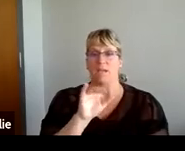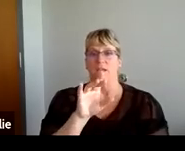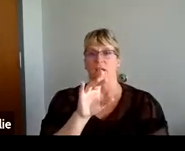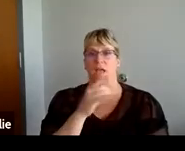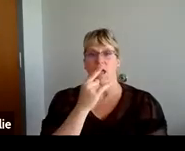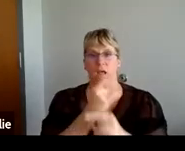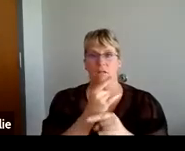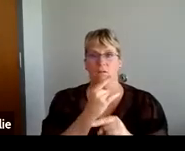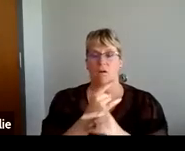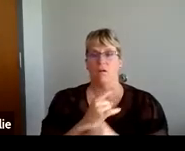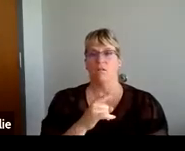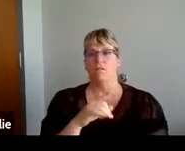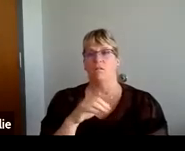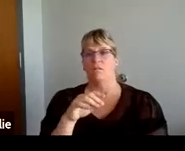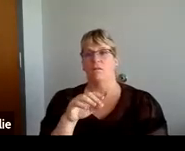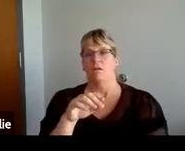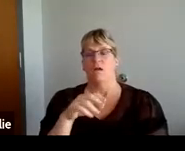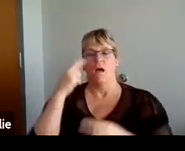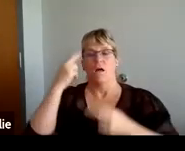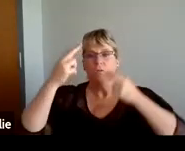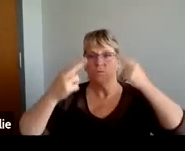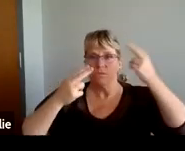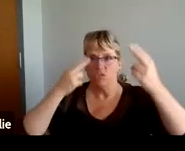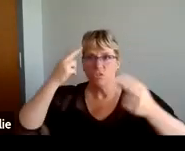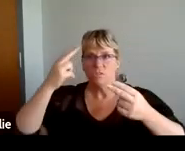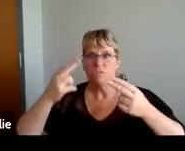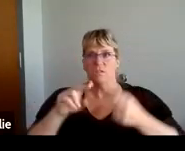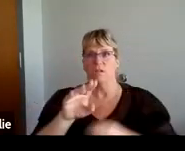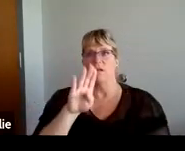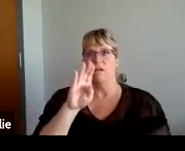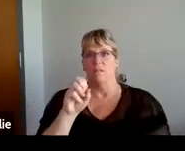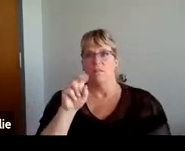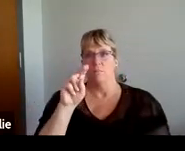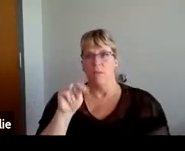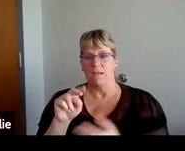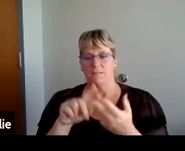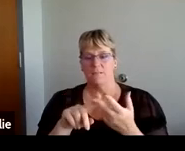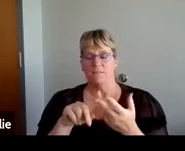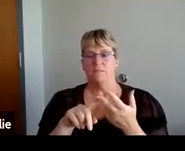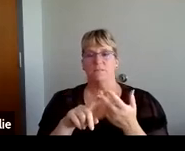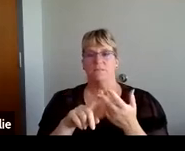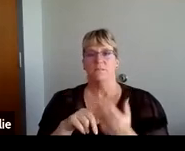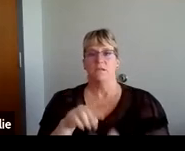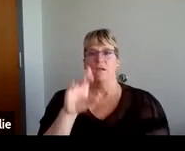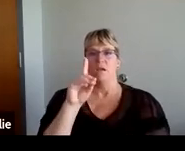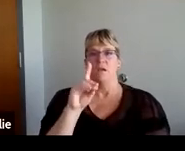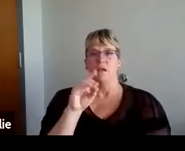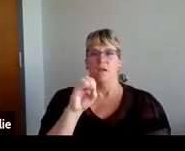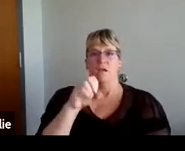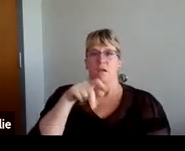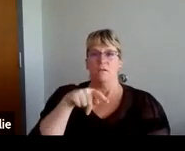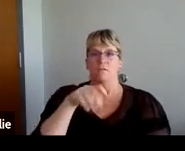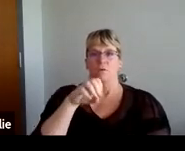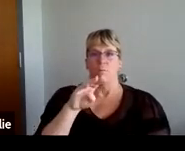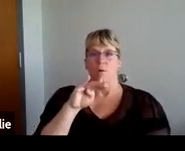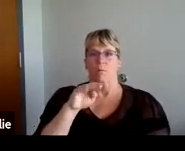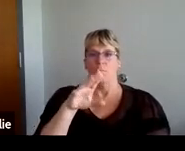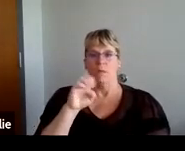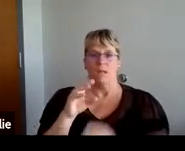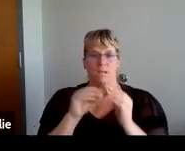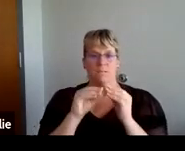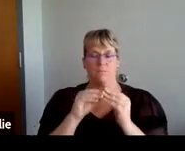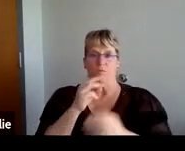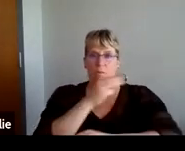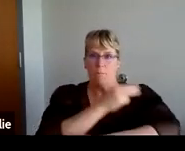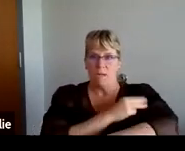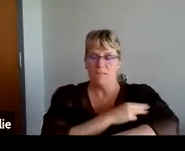the amphetamines, the hallucinogens, the benzodiazepines. Dopamine involves our muscle, our energy,